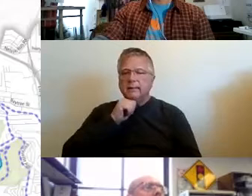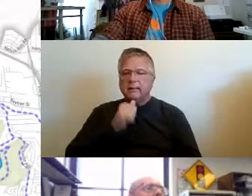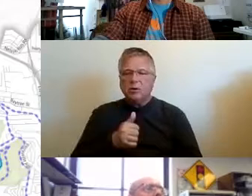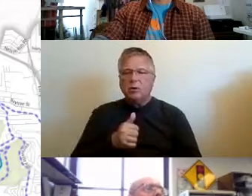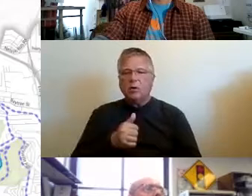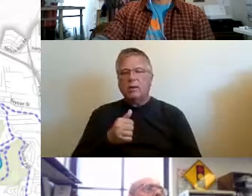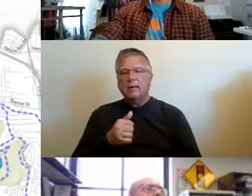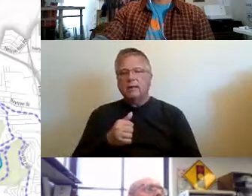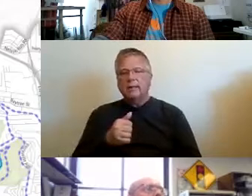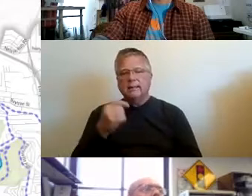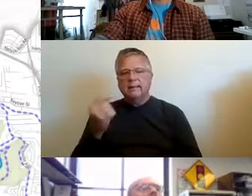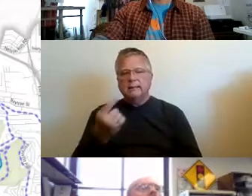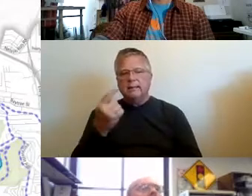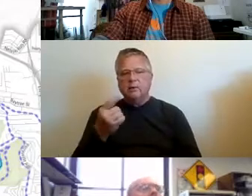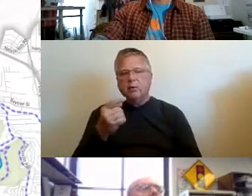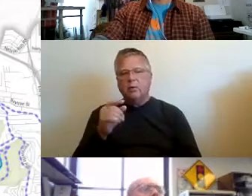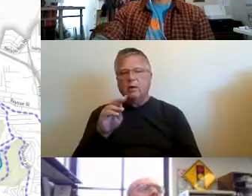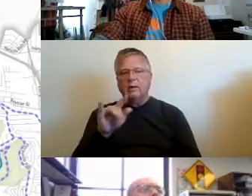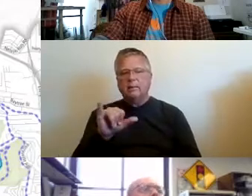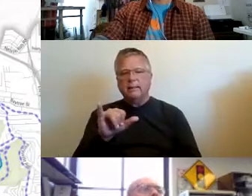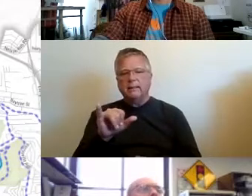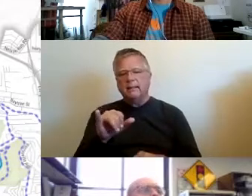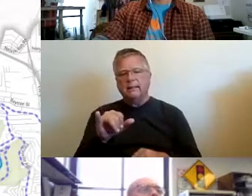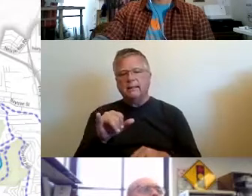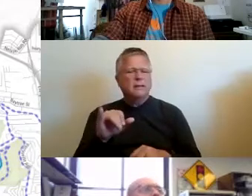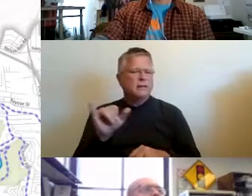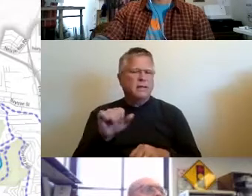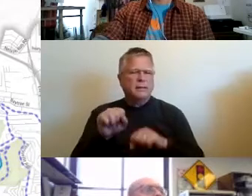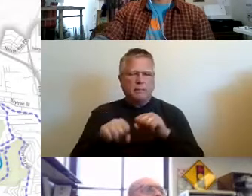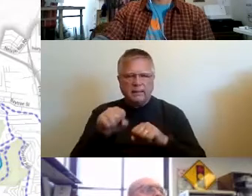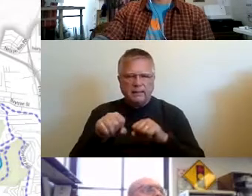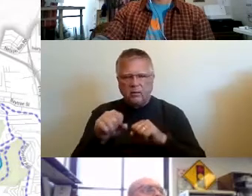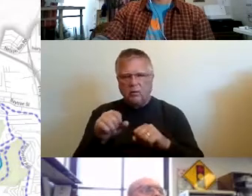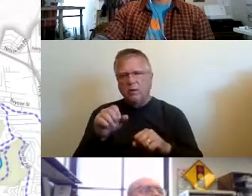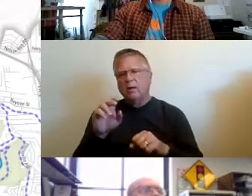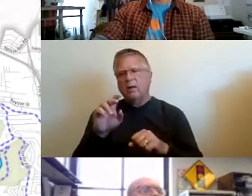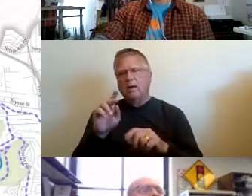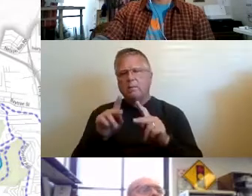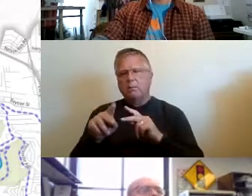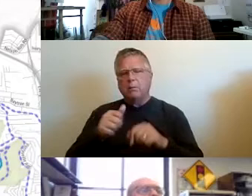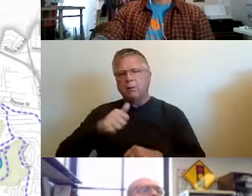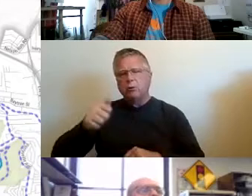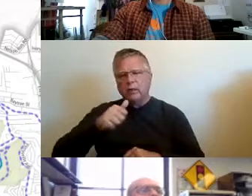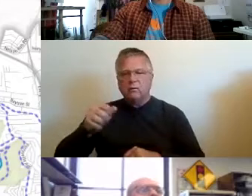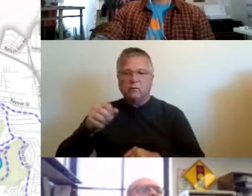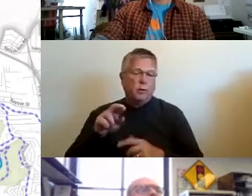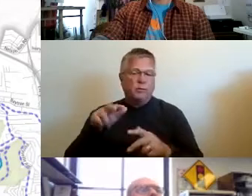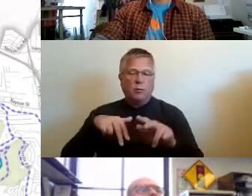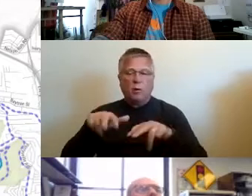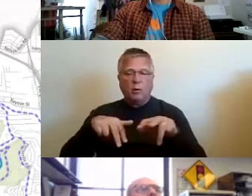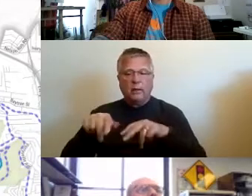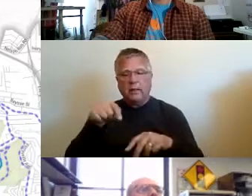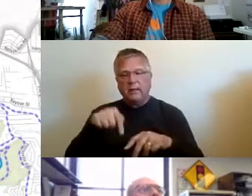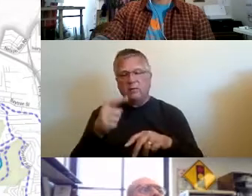non-single occupancy modes of transportation. It can be bicycle, it can be public transit, it can be walking. This plan focuses